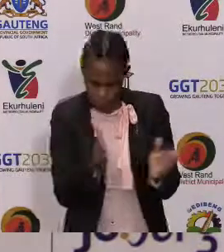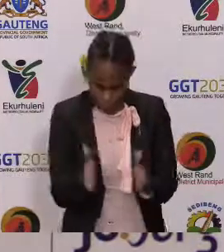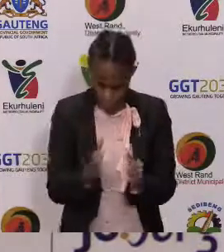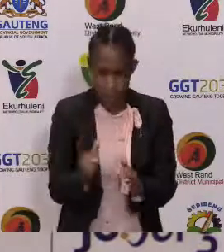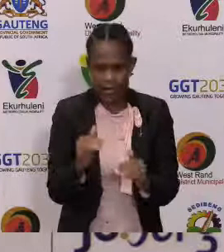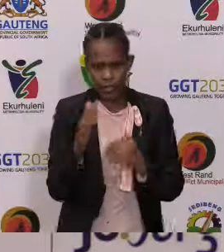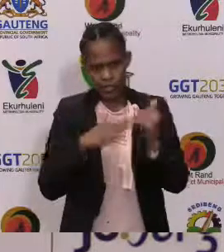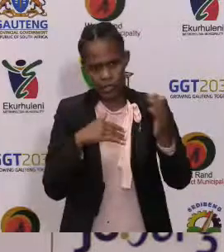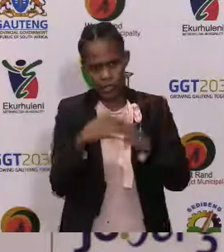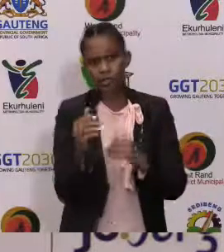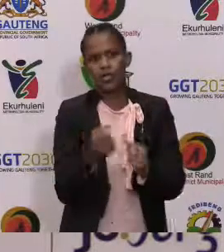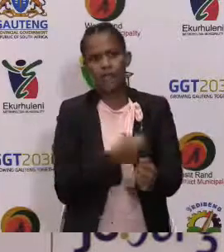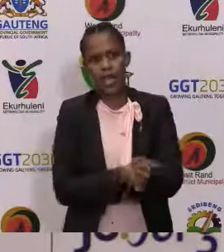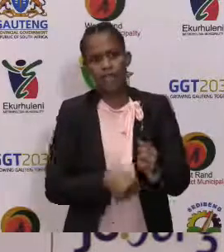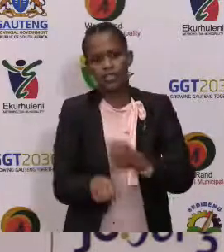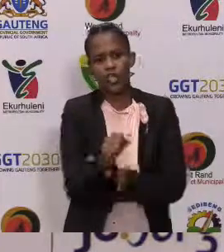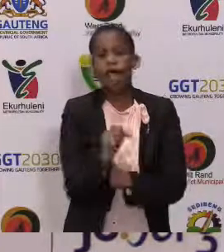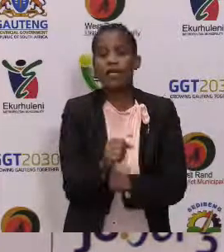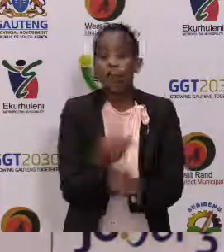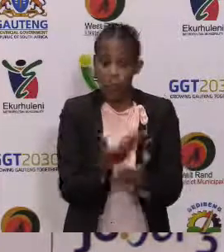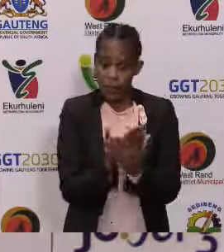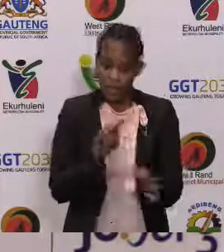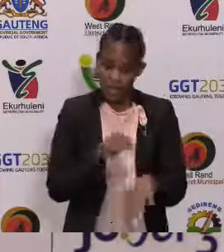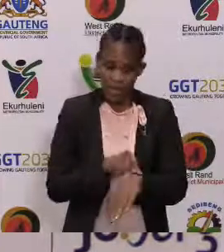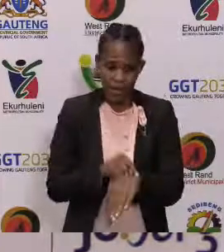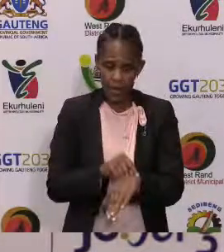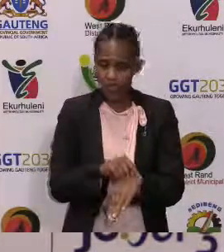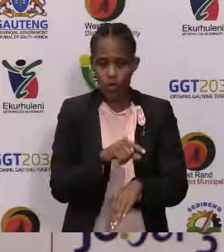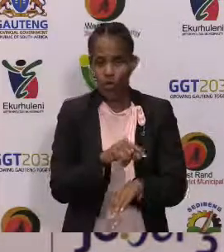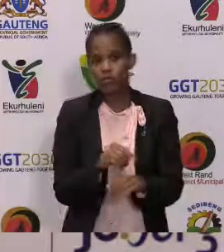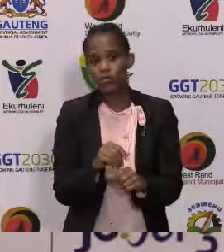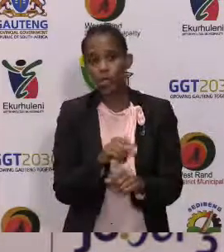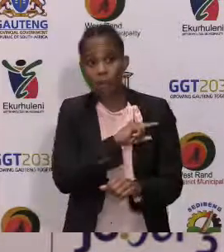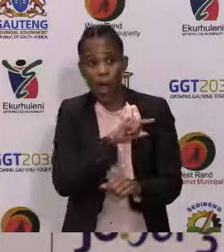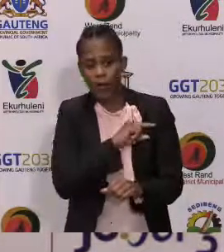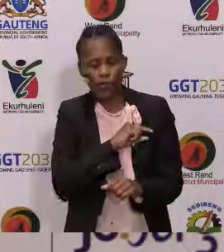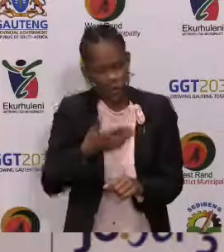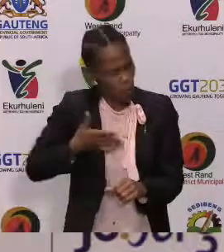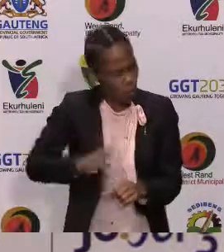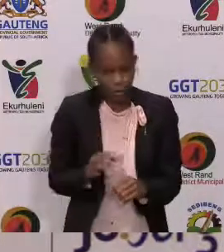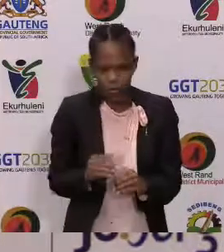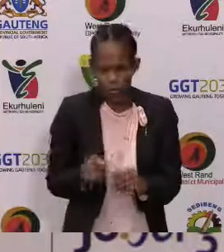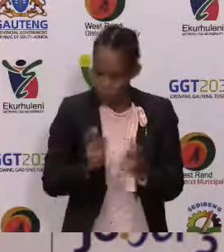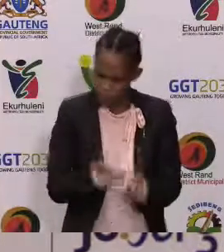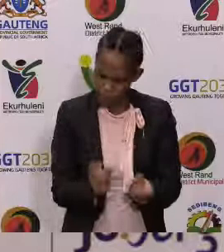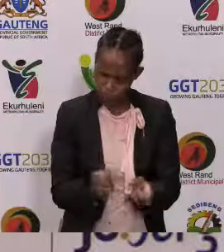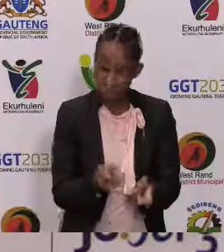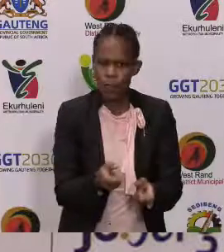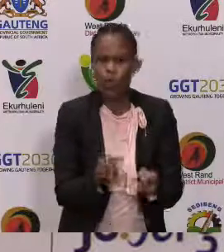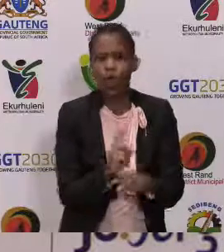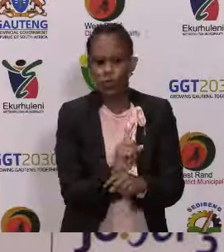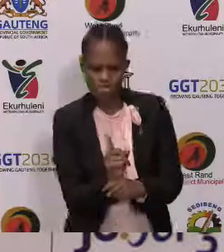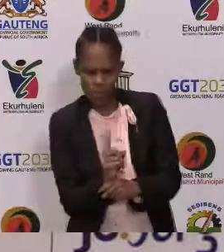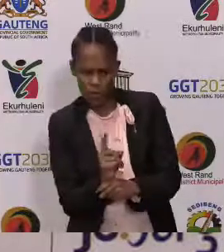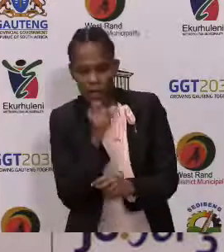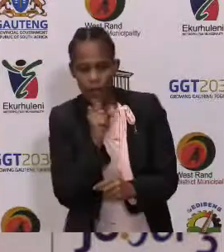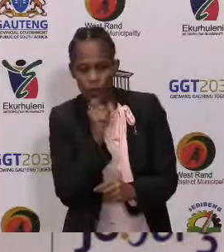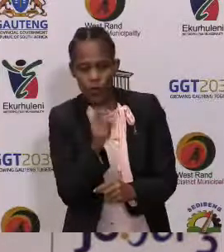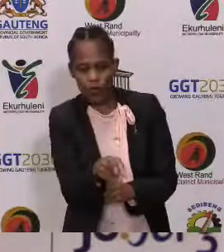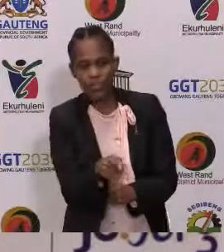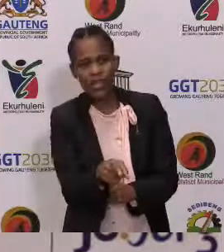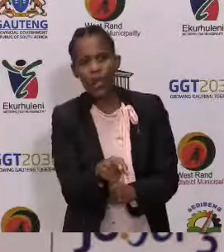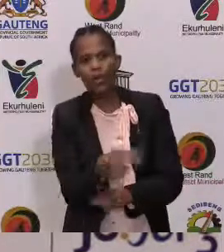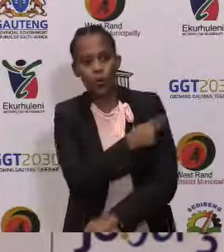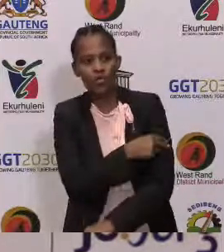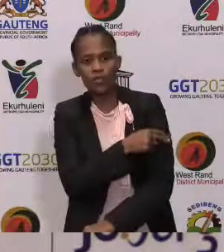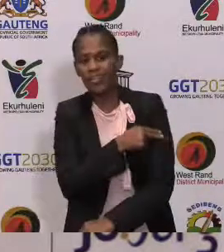the healthcare services, rather than rushing to use temporary or field